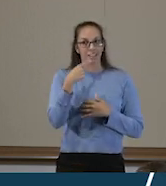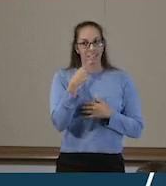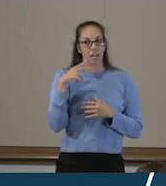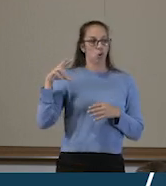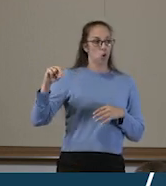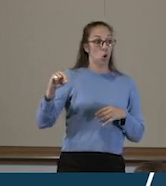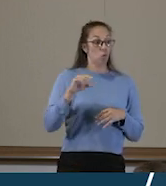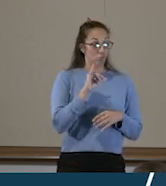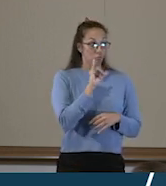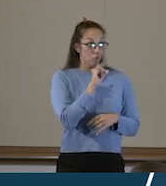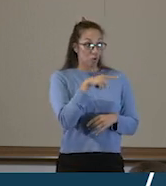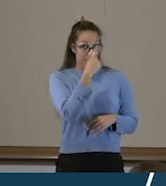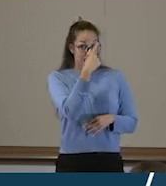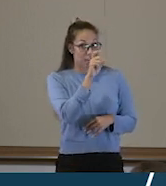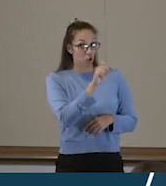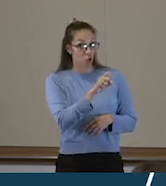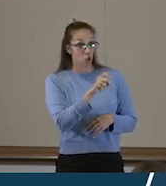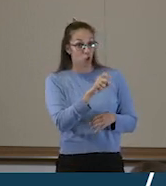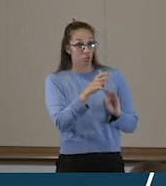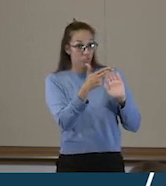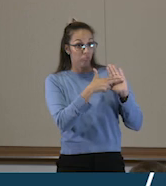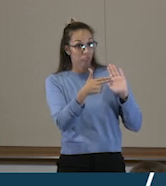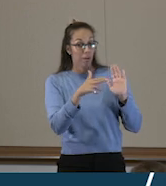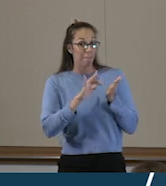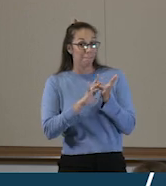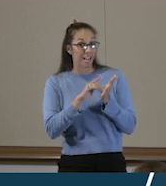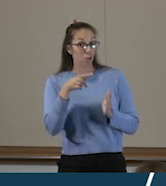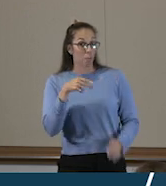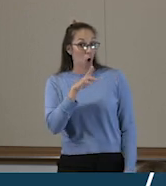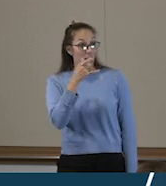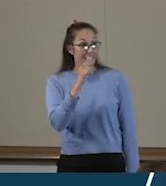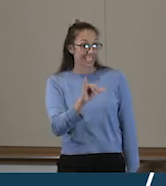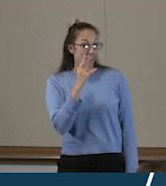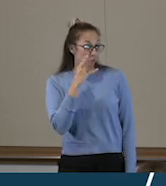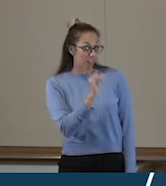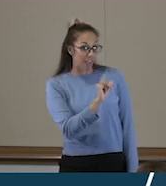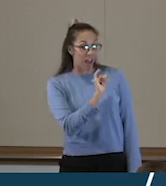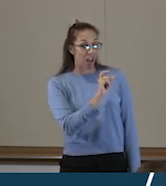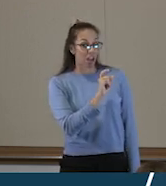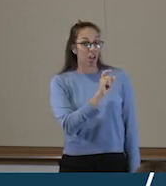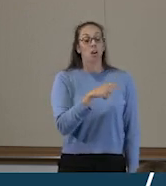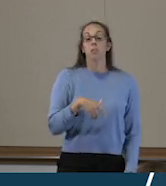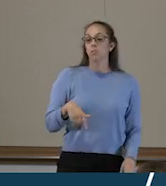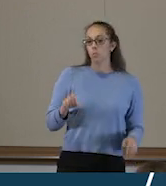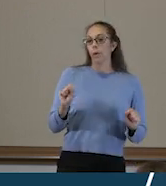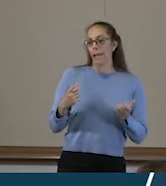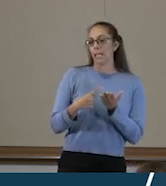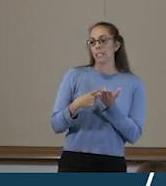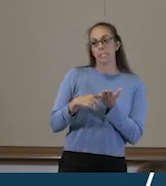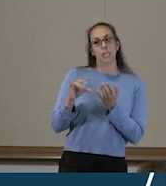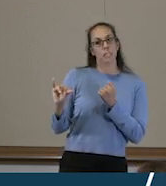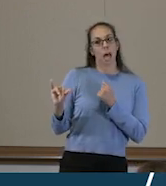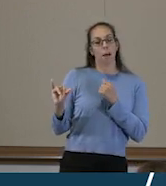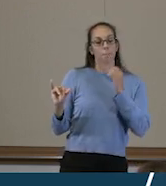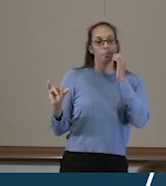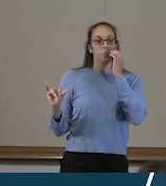medical proxy on top of that? So we can talk about that. I think,